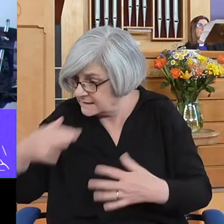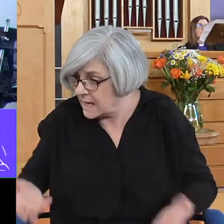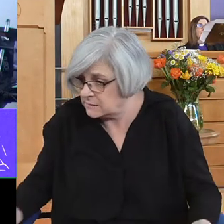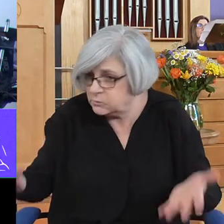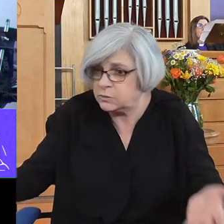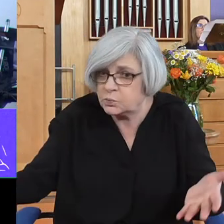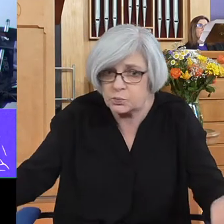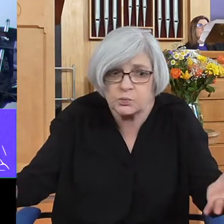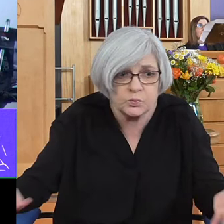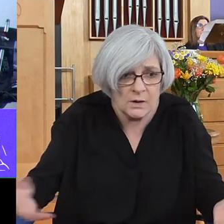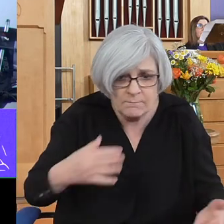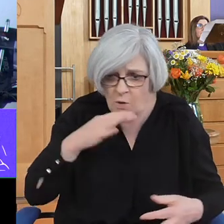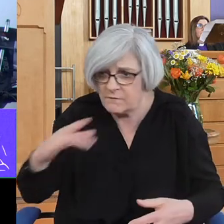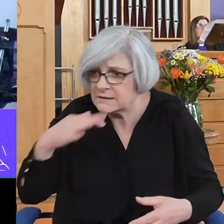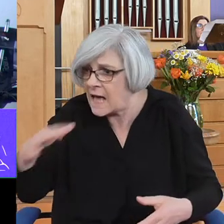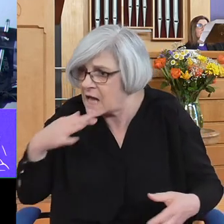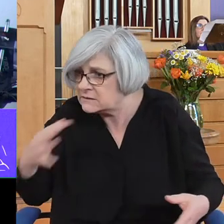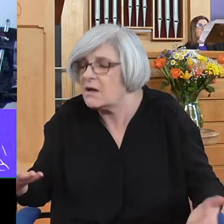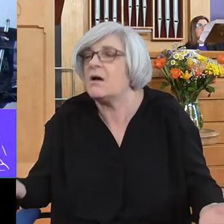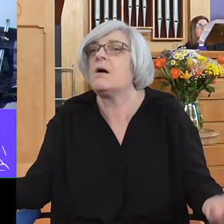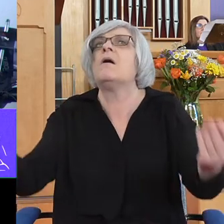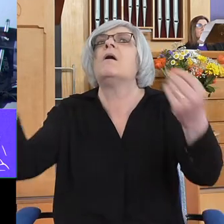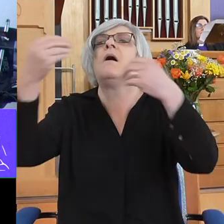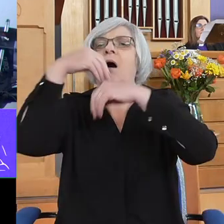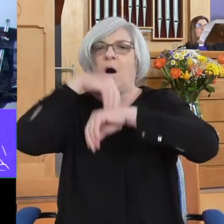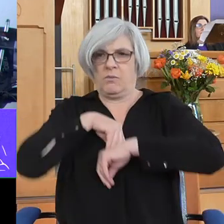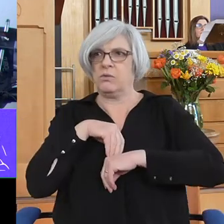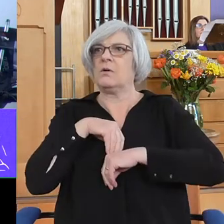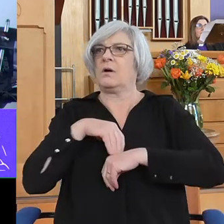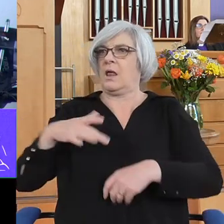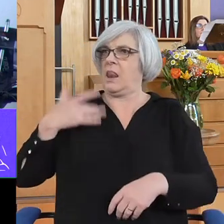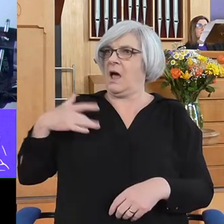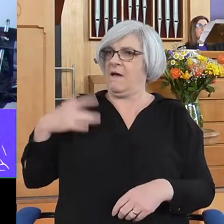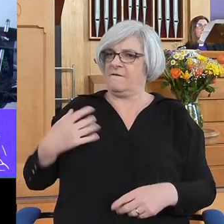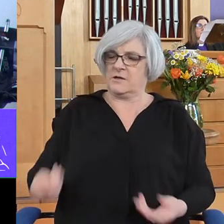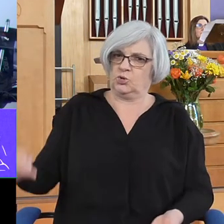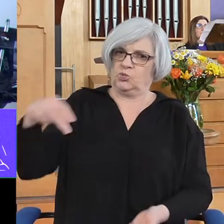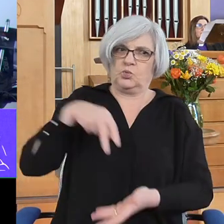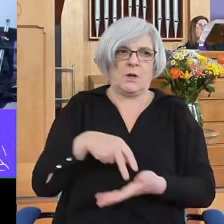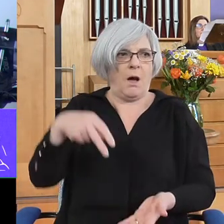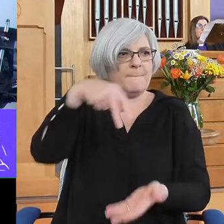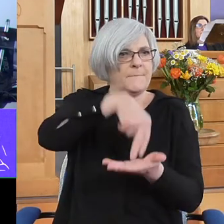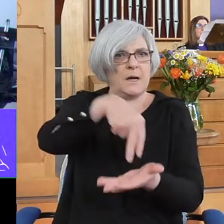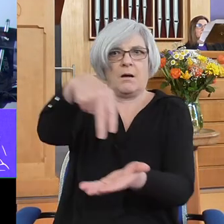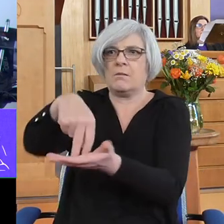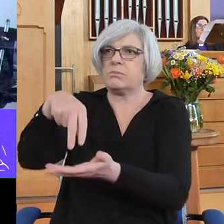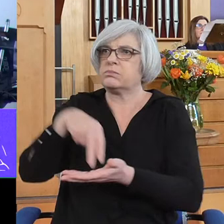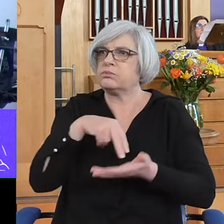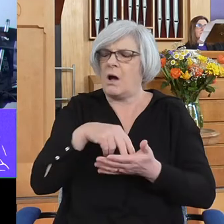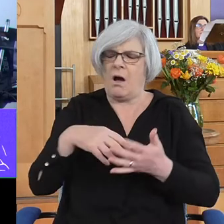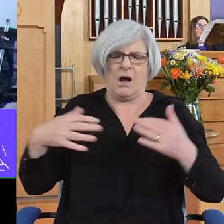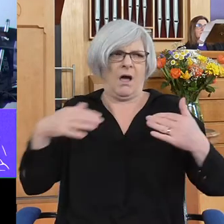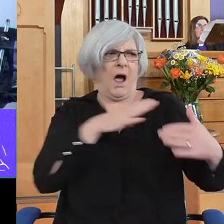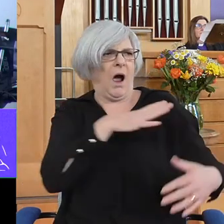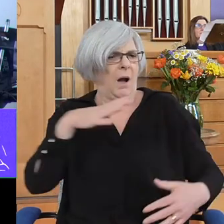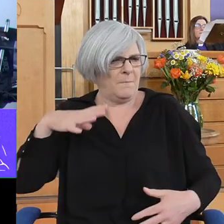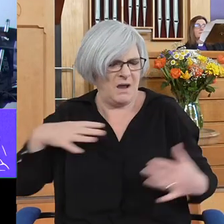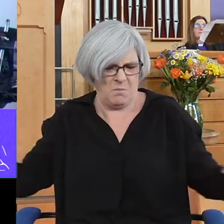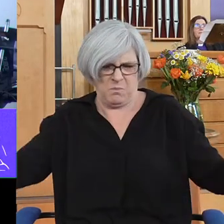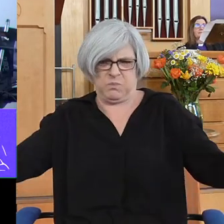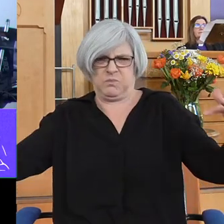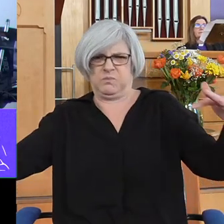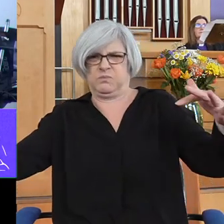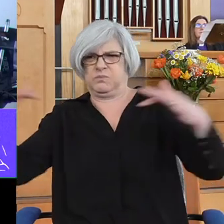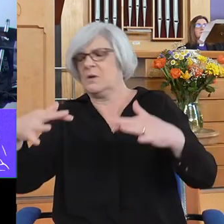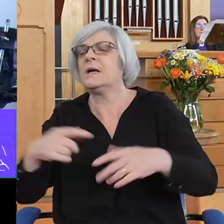he commanded me, and breath entered them. They came to life and stood up on their feet, a vast army. Then he said to me, Son